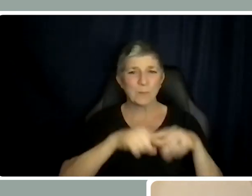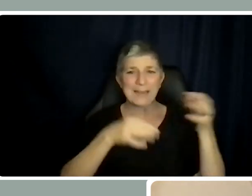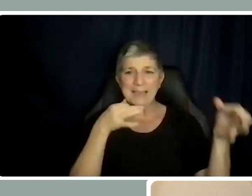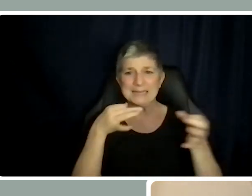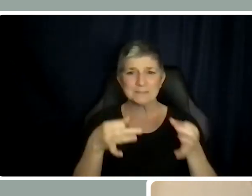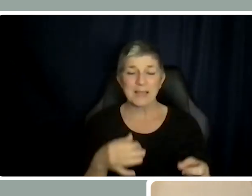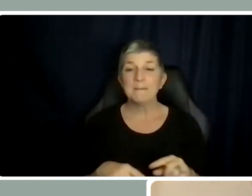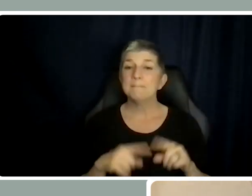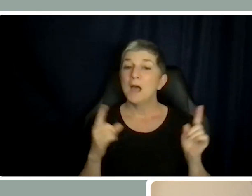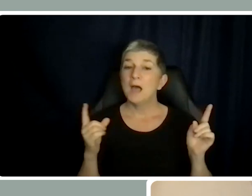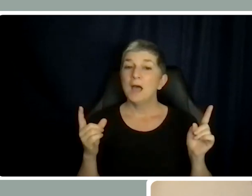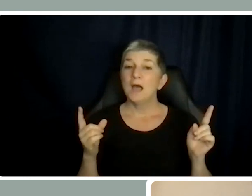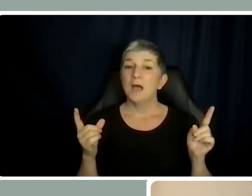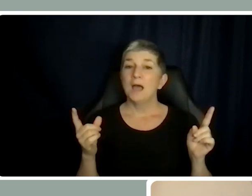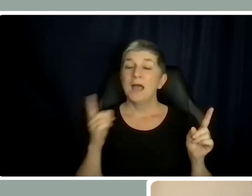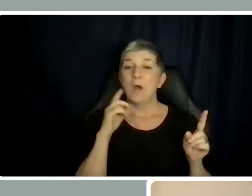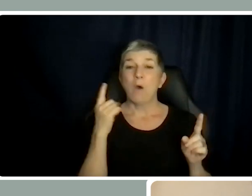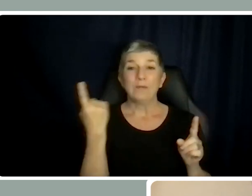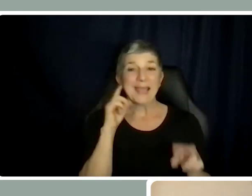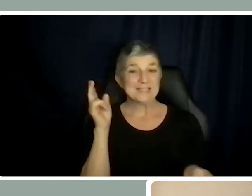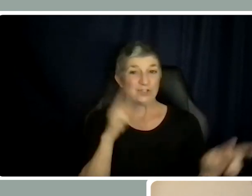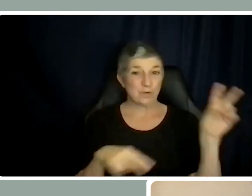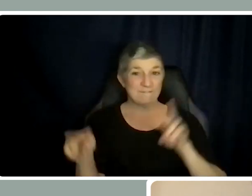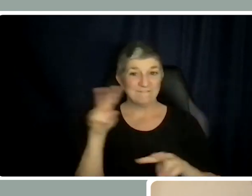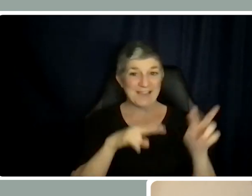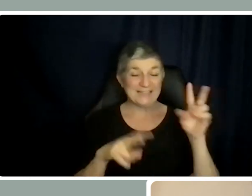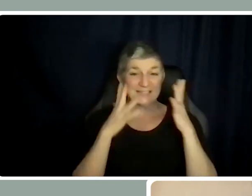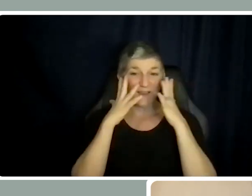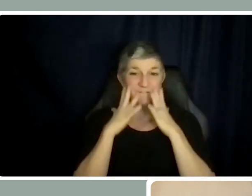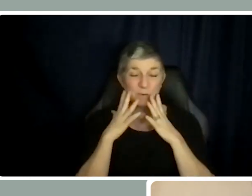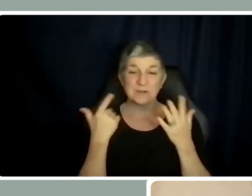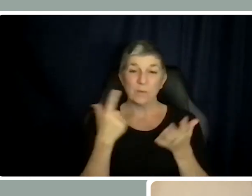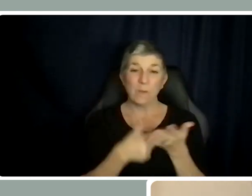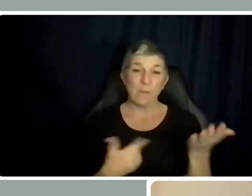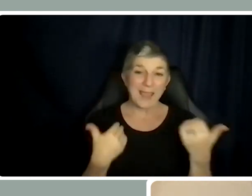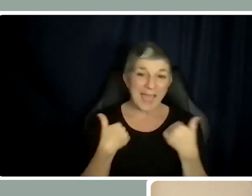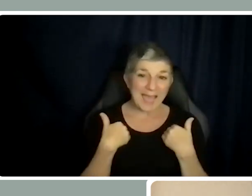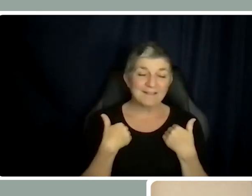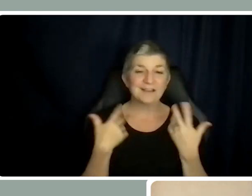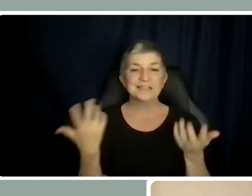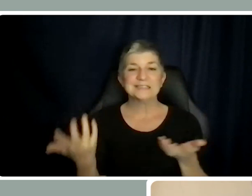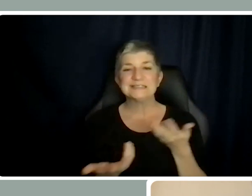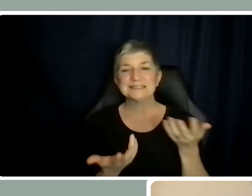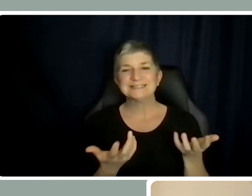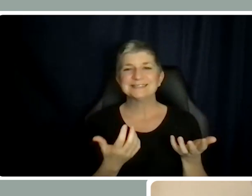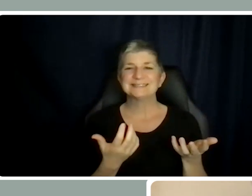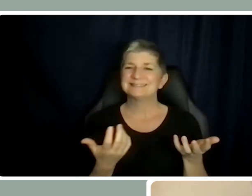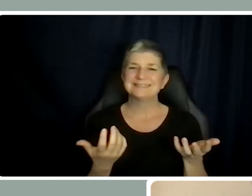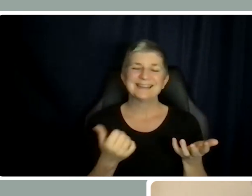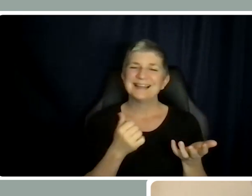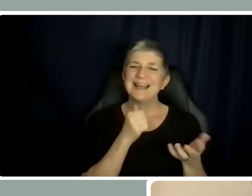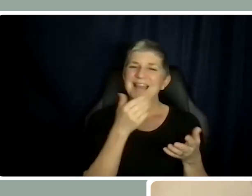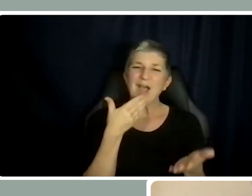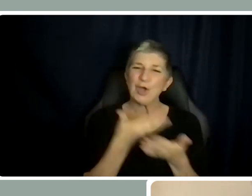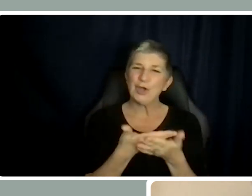explain. But as just pure surveillance, unfortunately, the tools we have are too sort of crude to have the